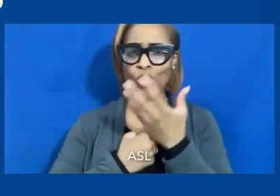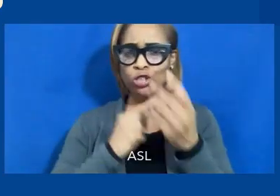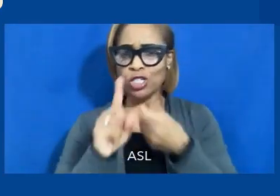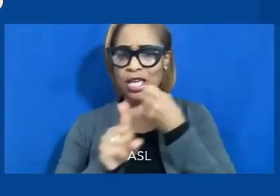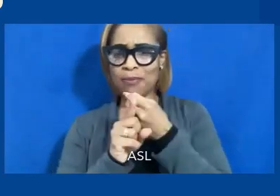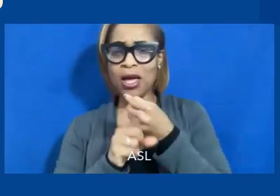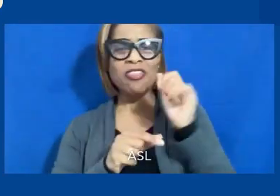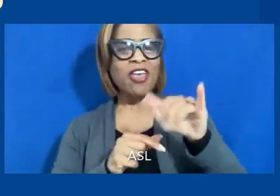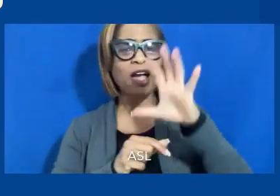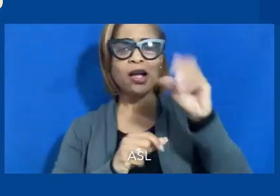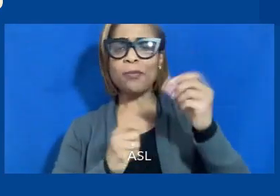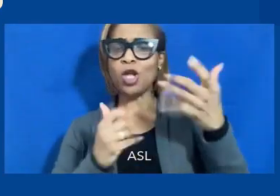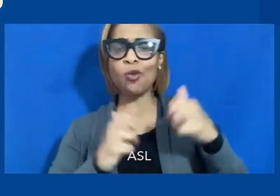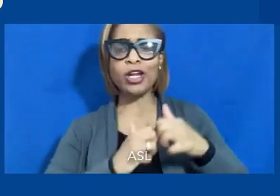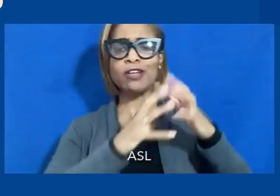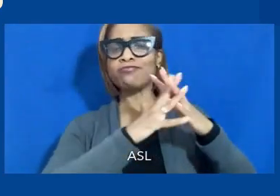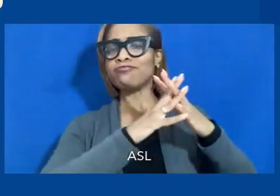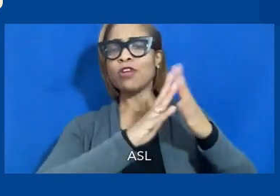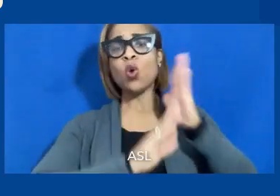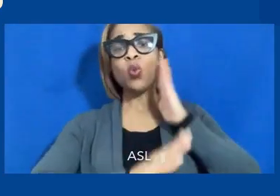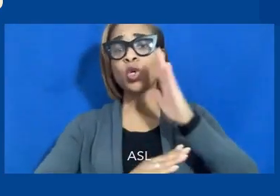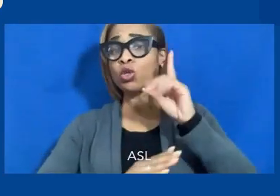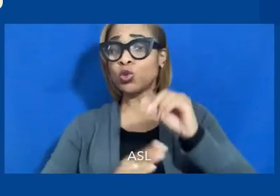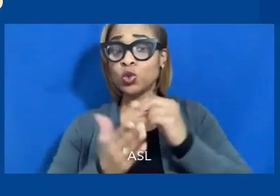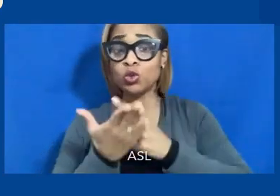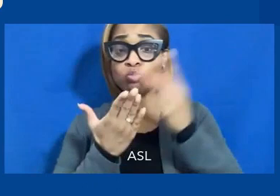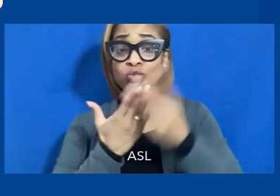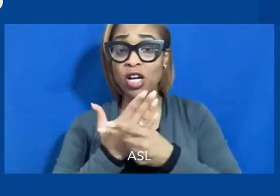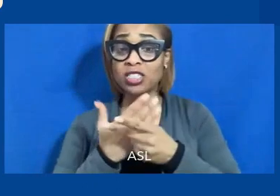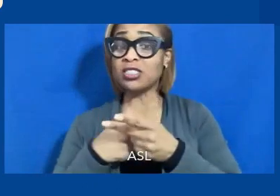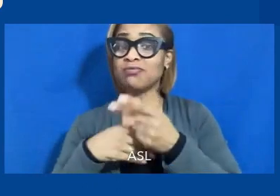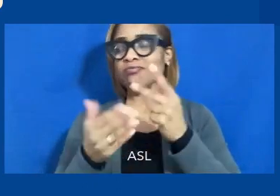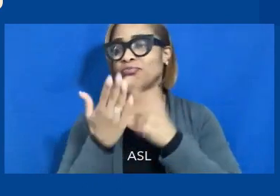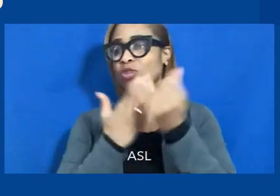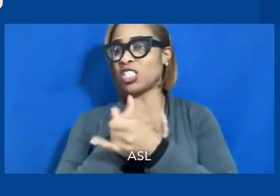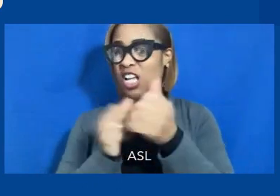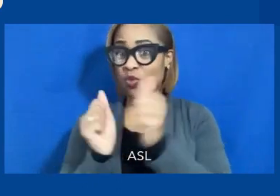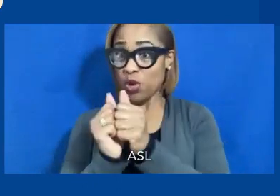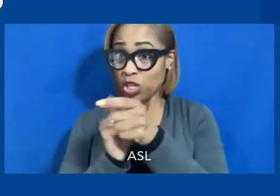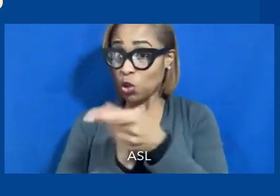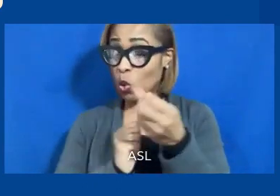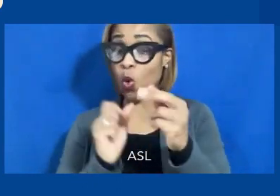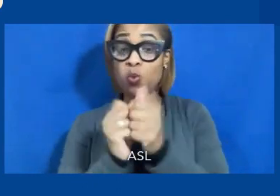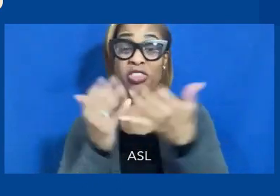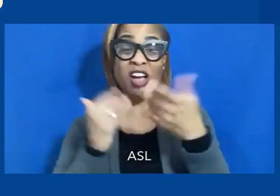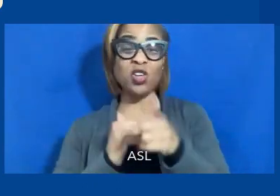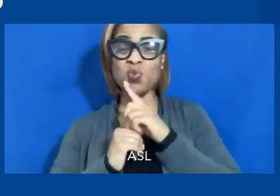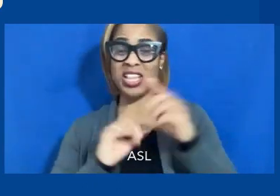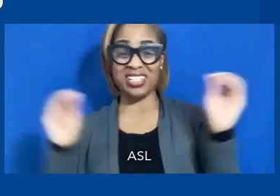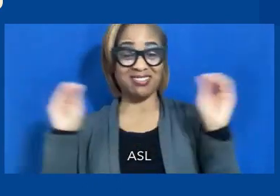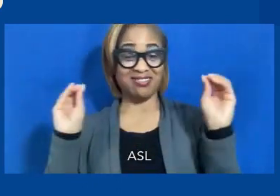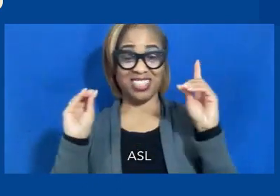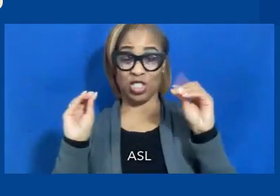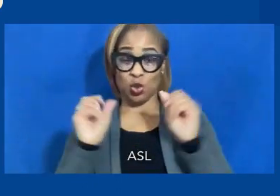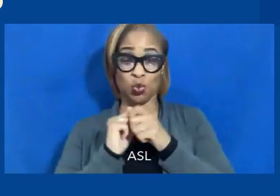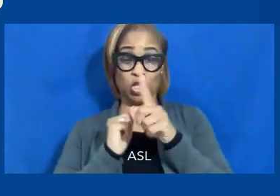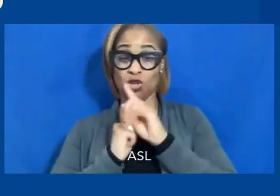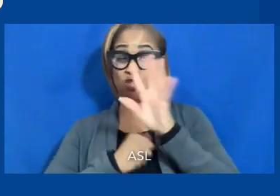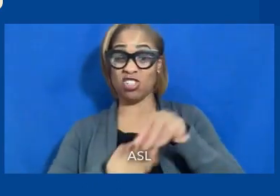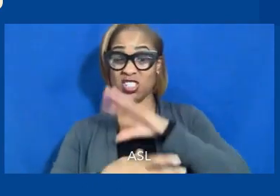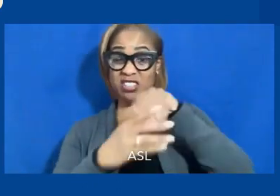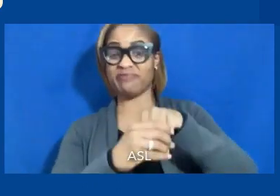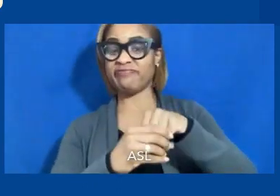up and running. They will do this project with or without you. It really has nothing to do with you. You're just kind of jumping in and fulfilling a